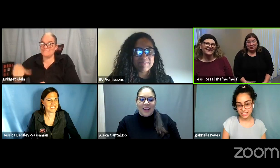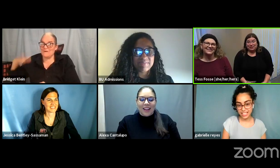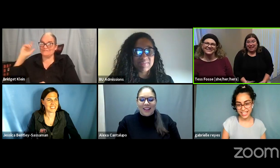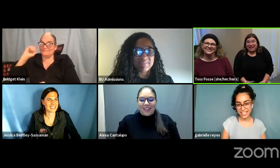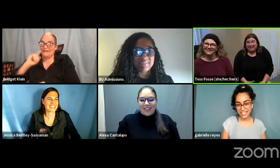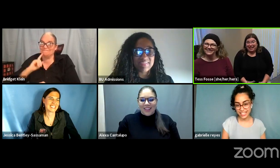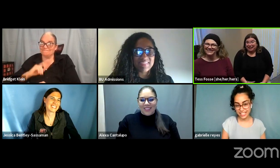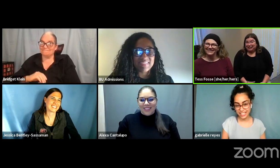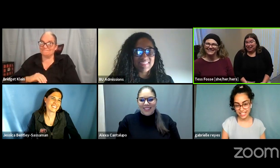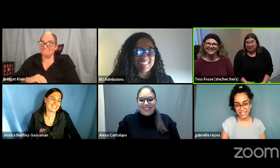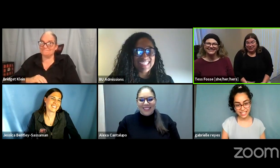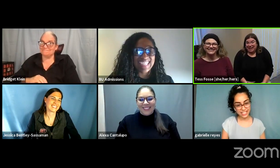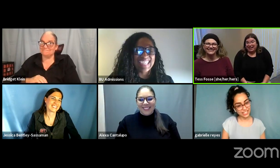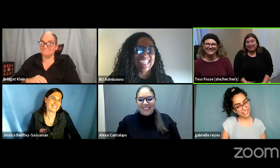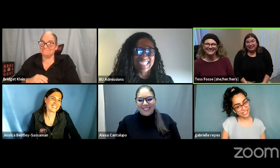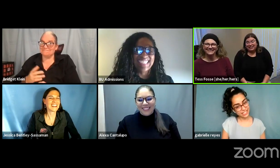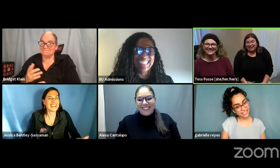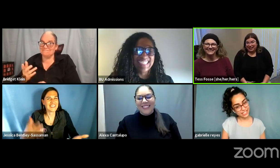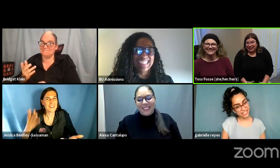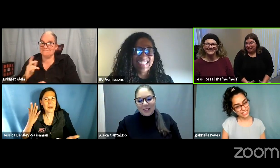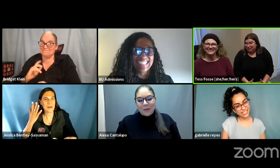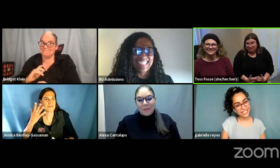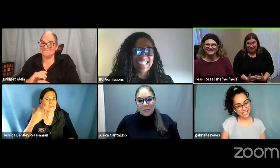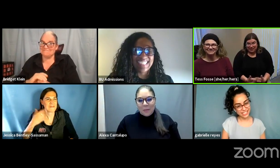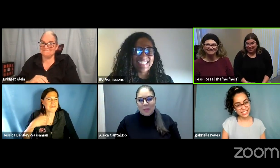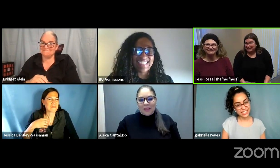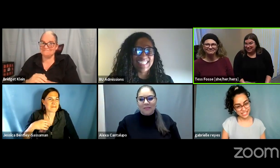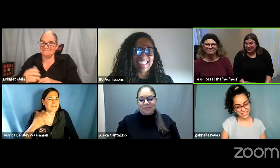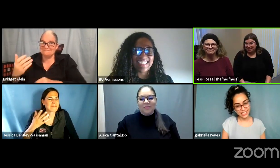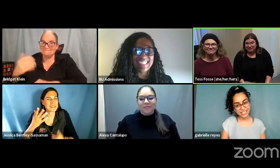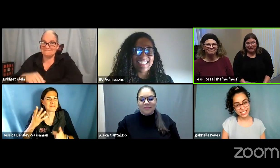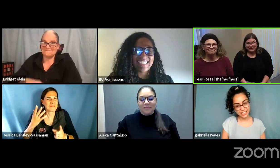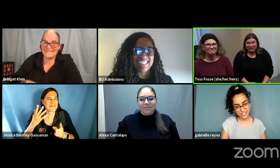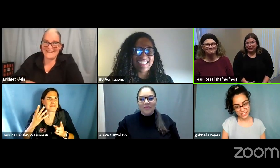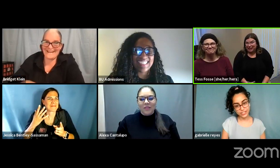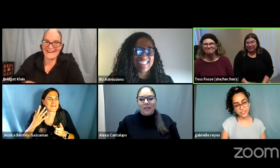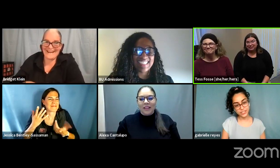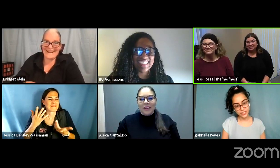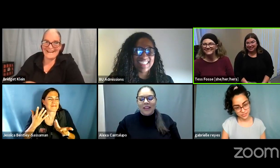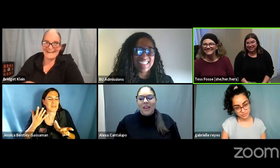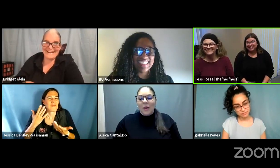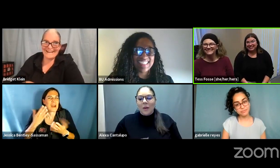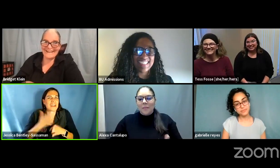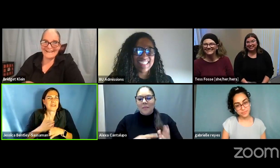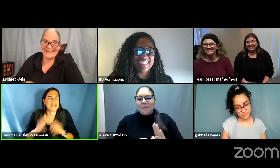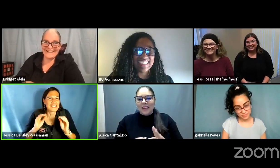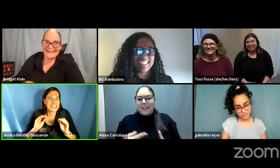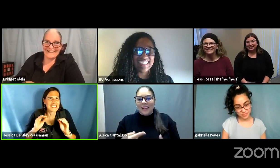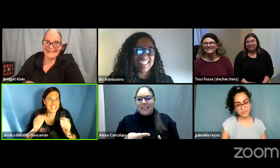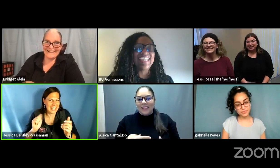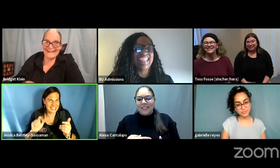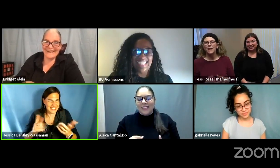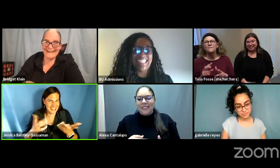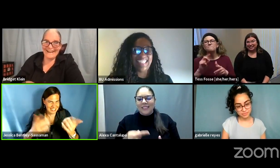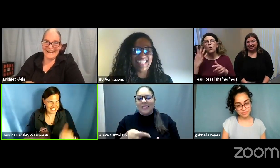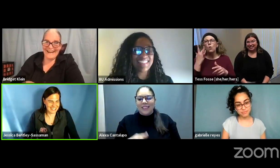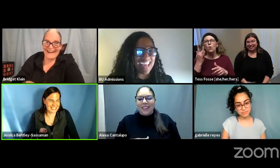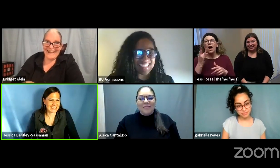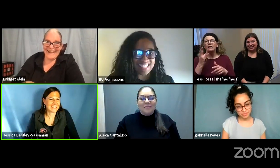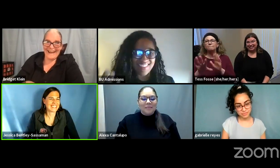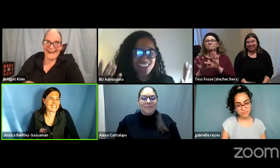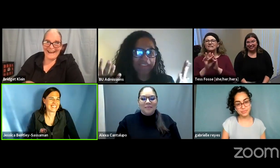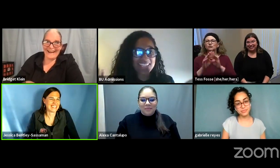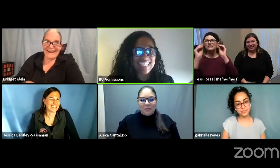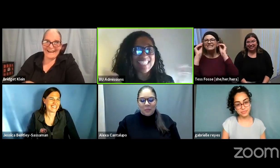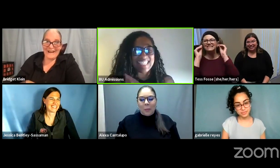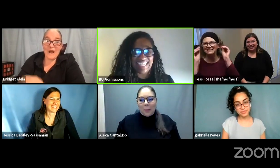I use ASL every day because I have been deaf my entire life. Why a career in teaching ASL?